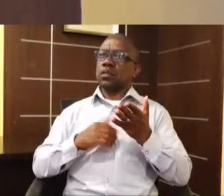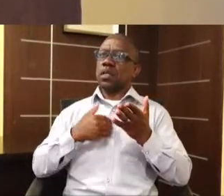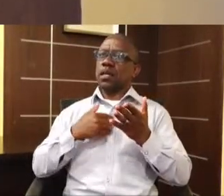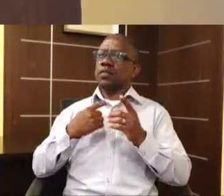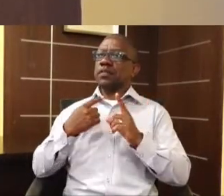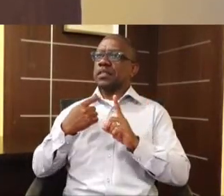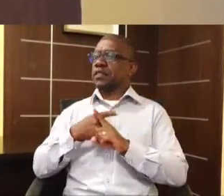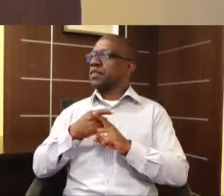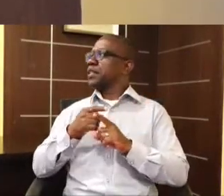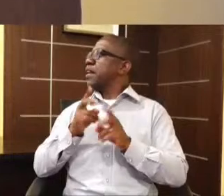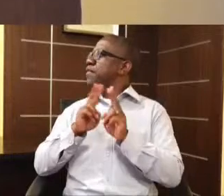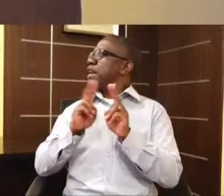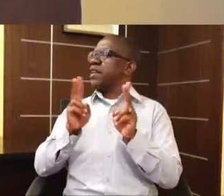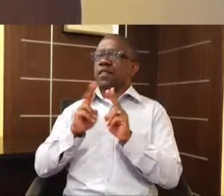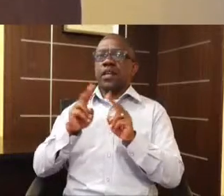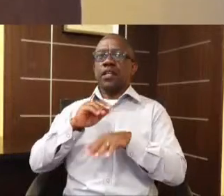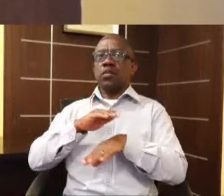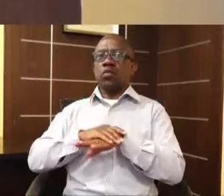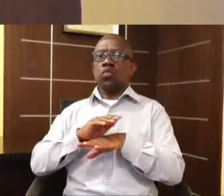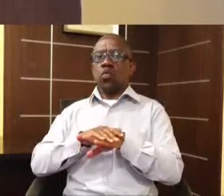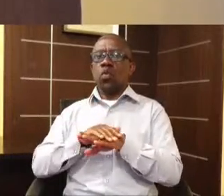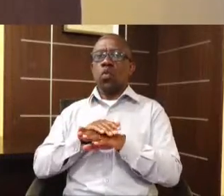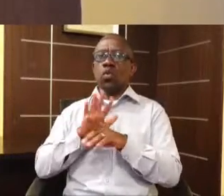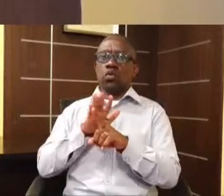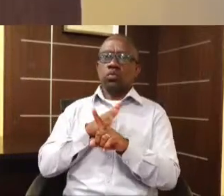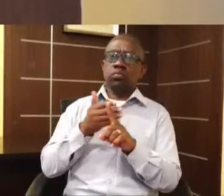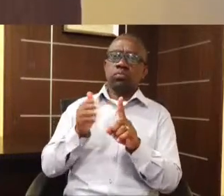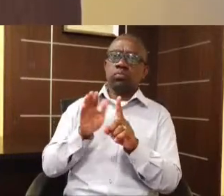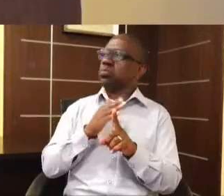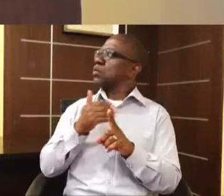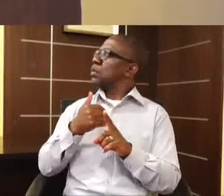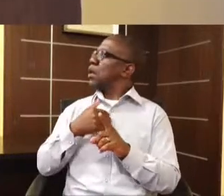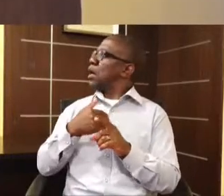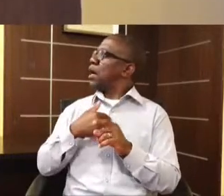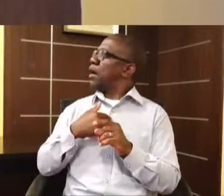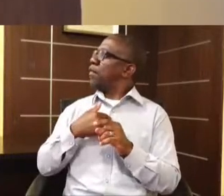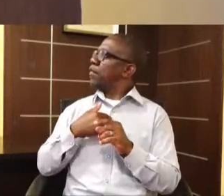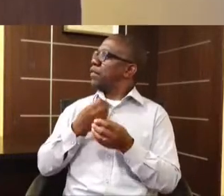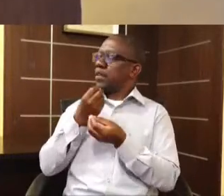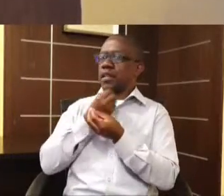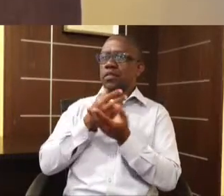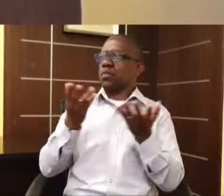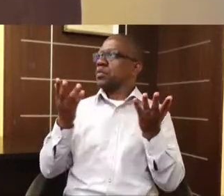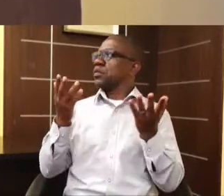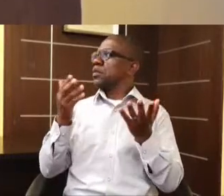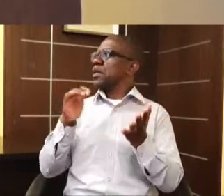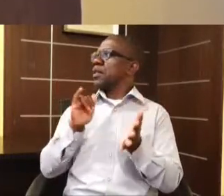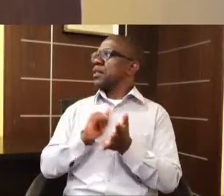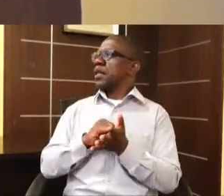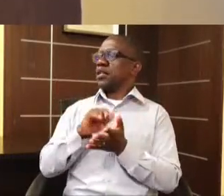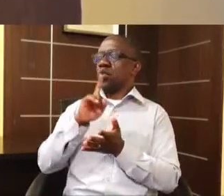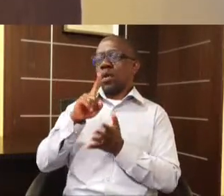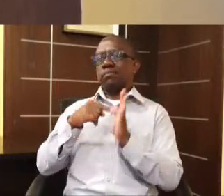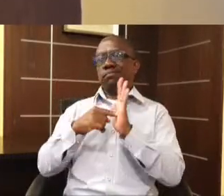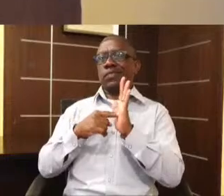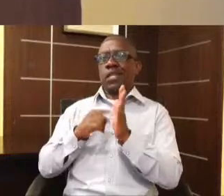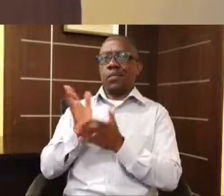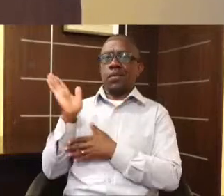very convincing, eye-catching ads. So that's just one of the